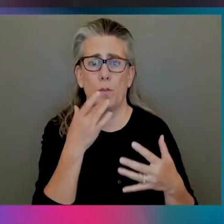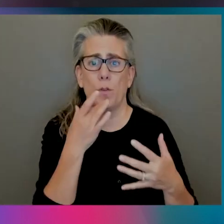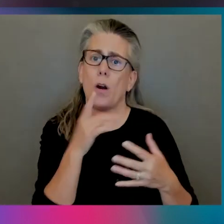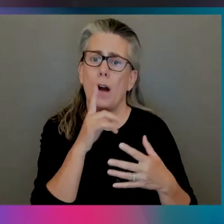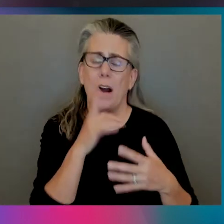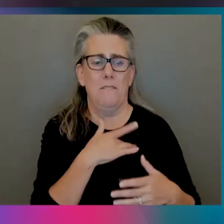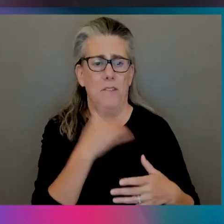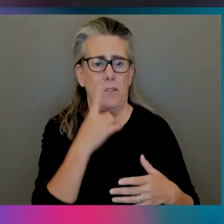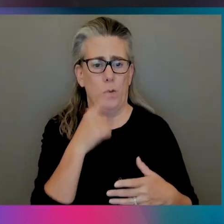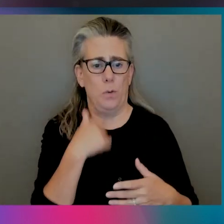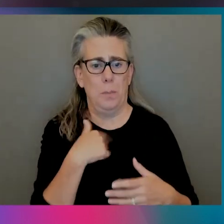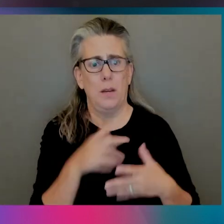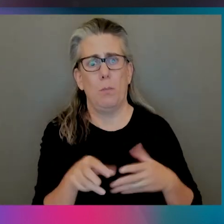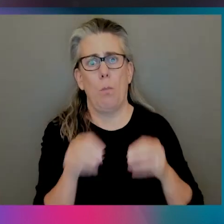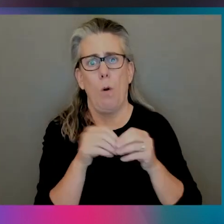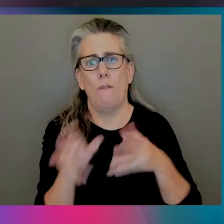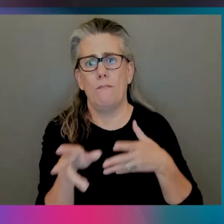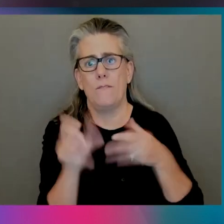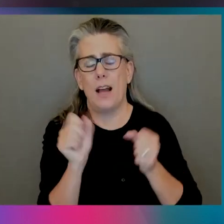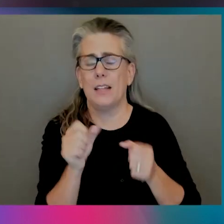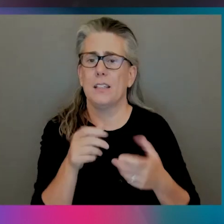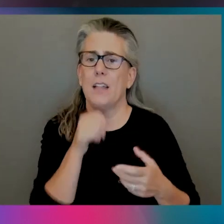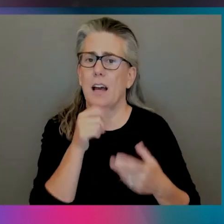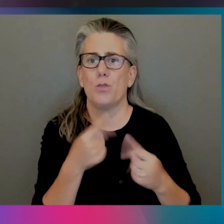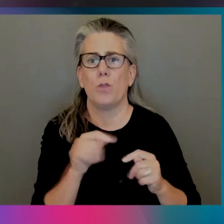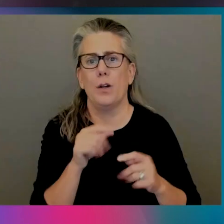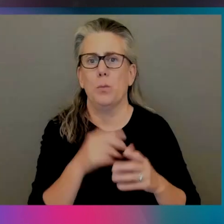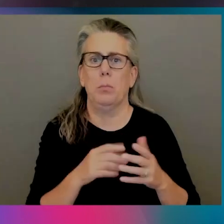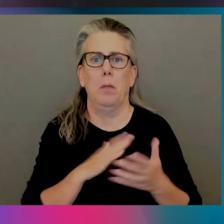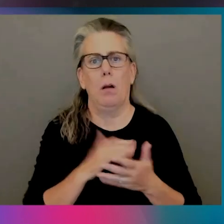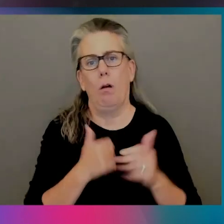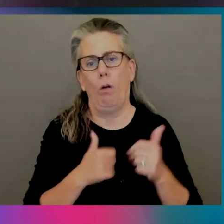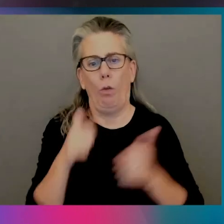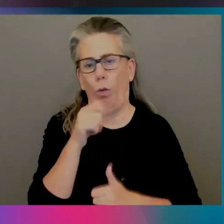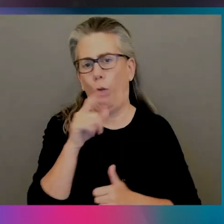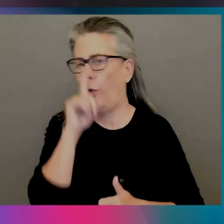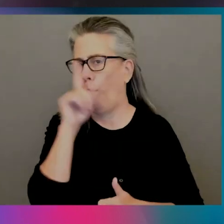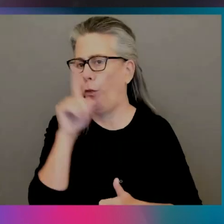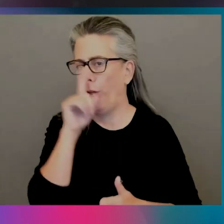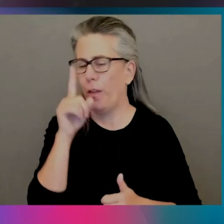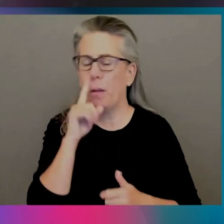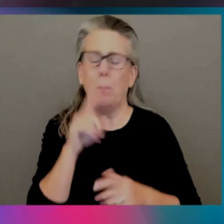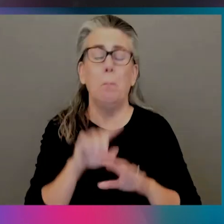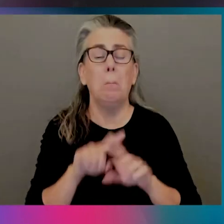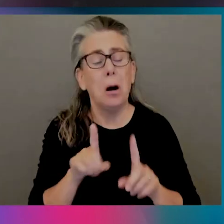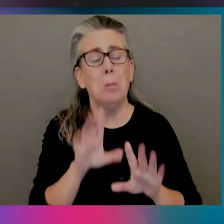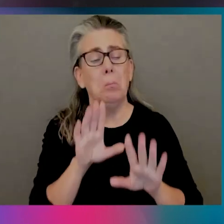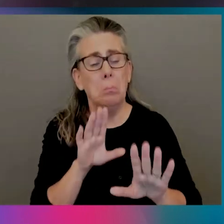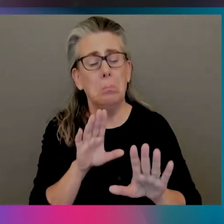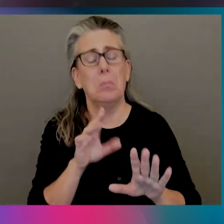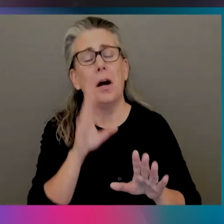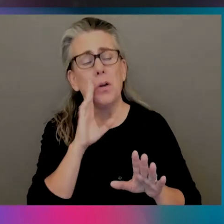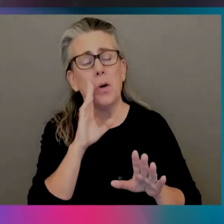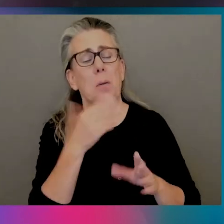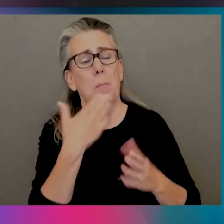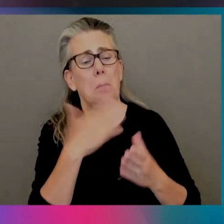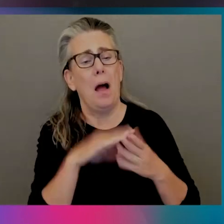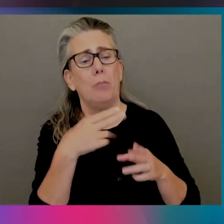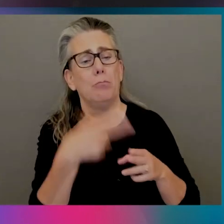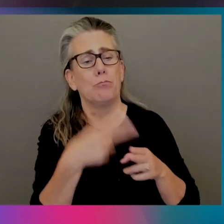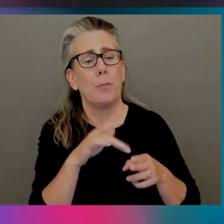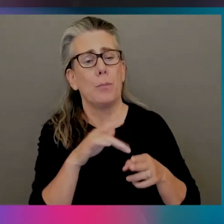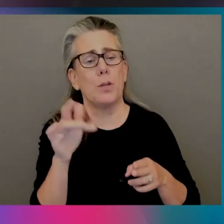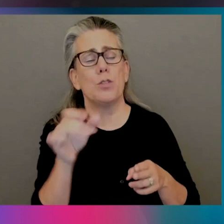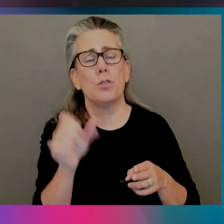not trying to be elitist here or anything. I know there's some reputation there. But we also have command line tools, too. Not